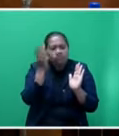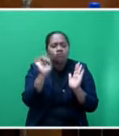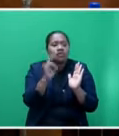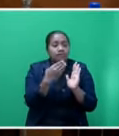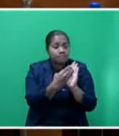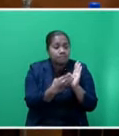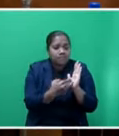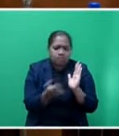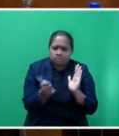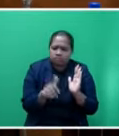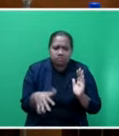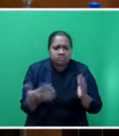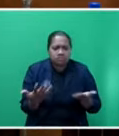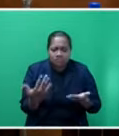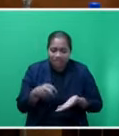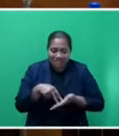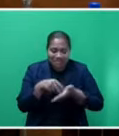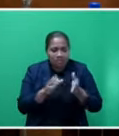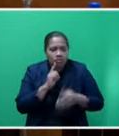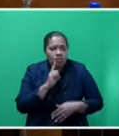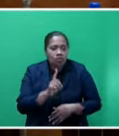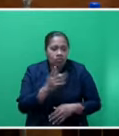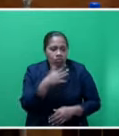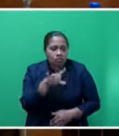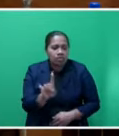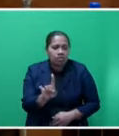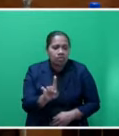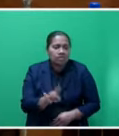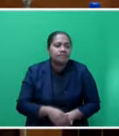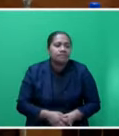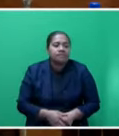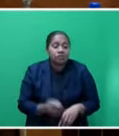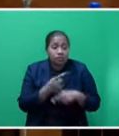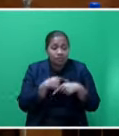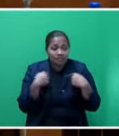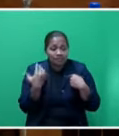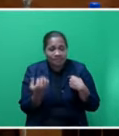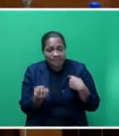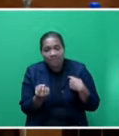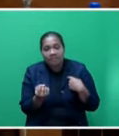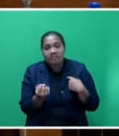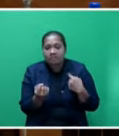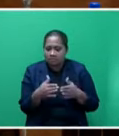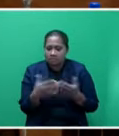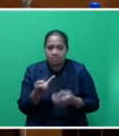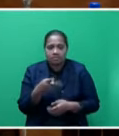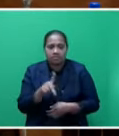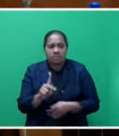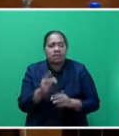come through Standing Order 51, in which we are not permitted the